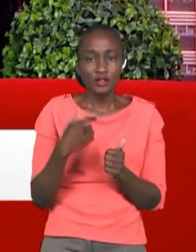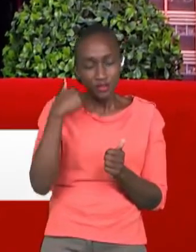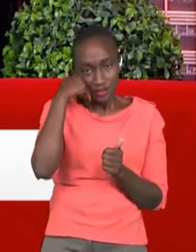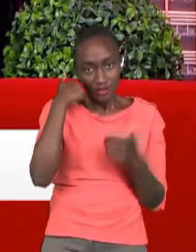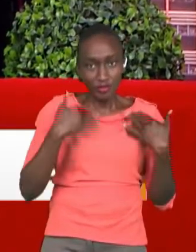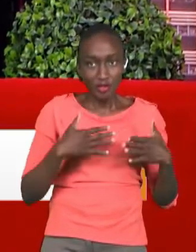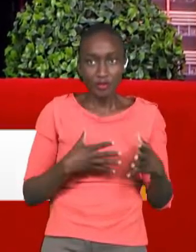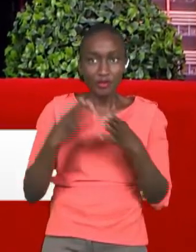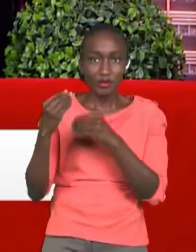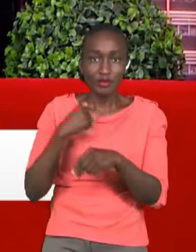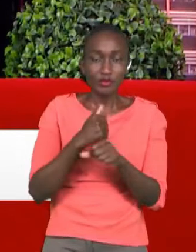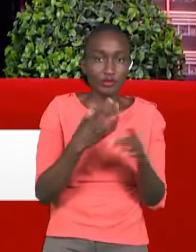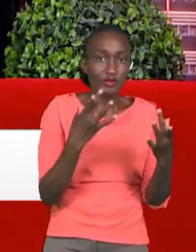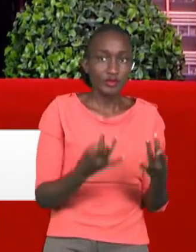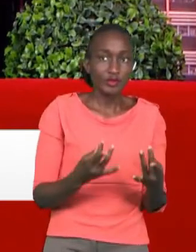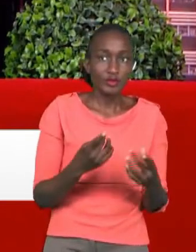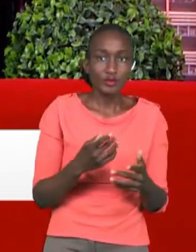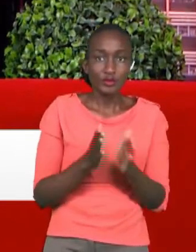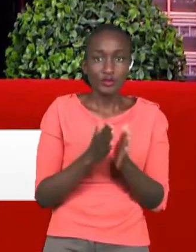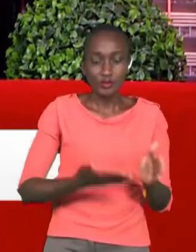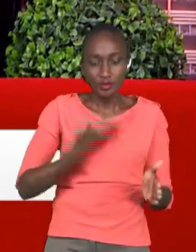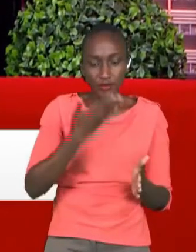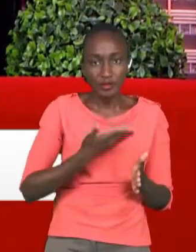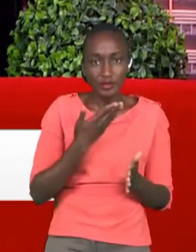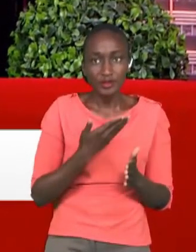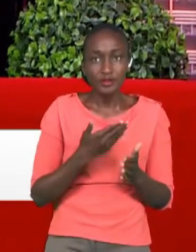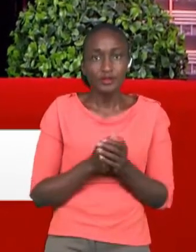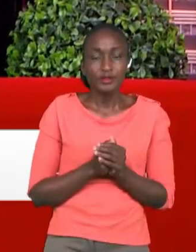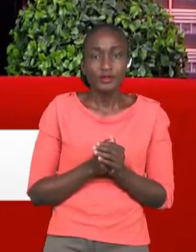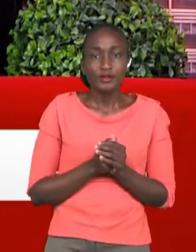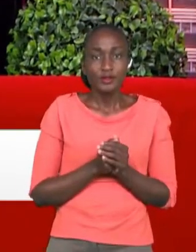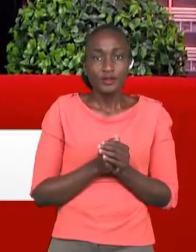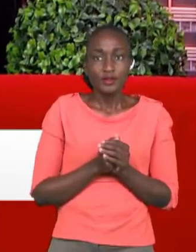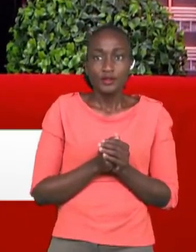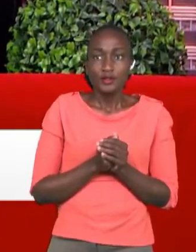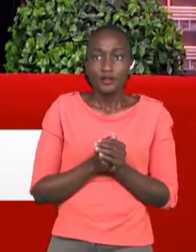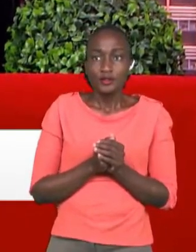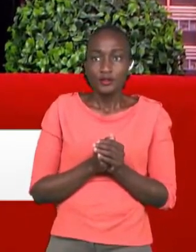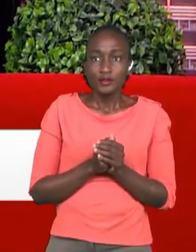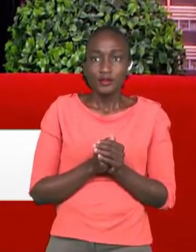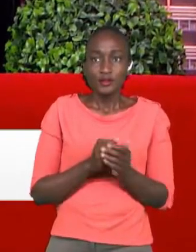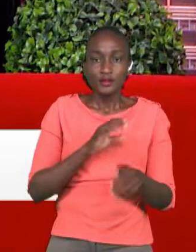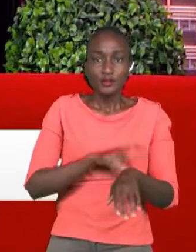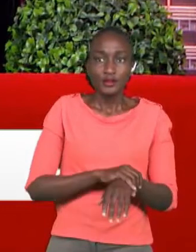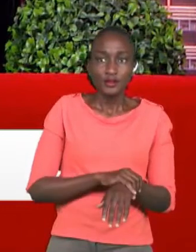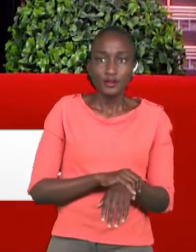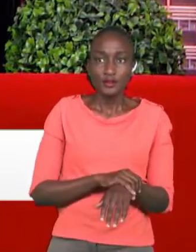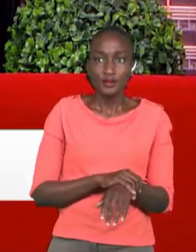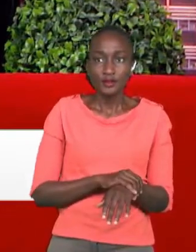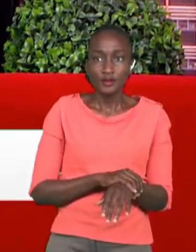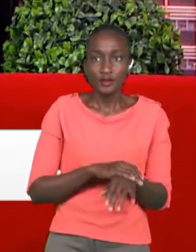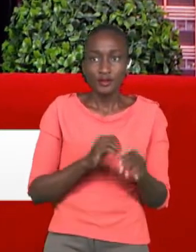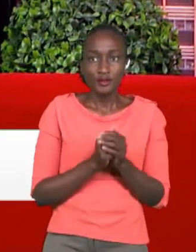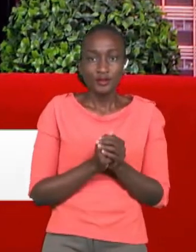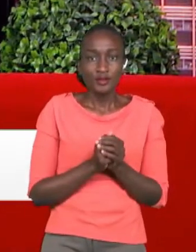yeah. you go and do the yoga and breathing pranayams. Yeah. So we are getting the benefits in the